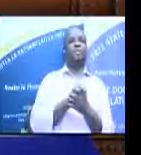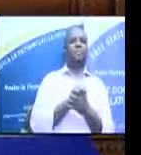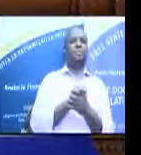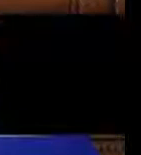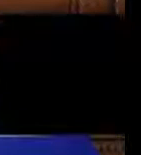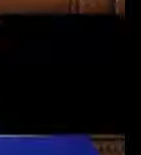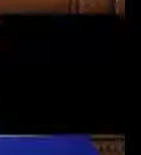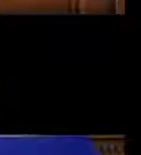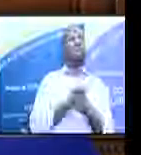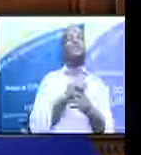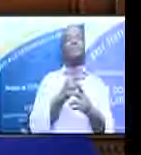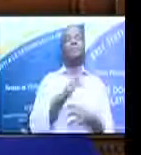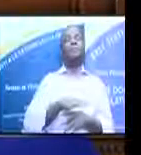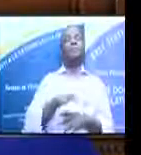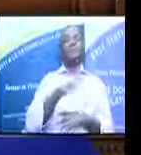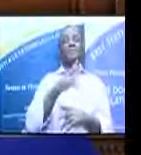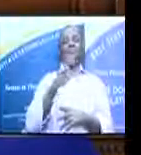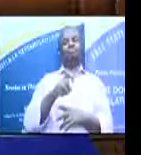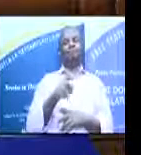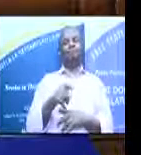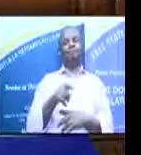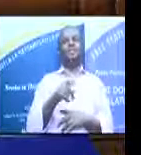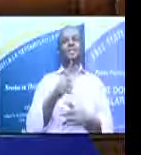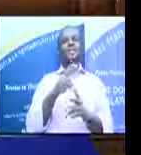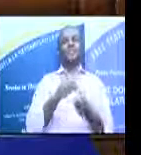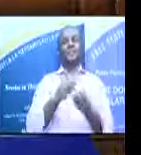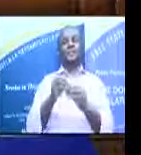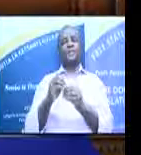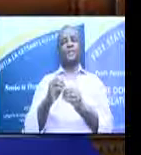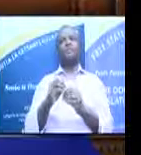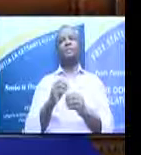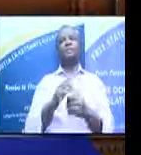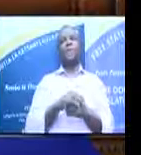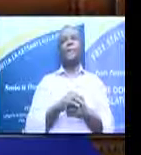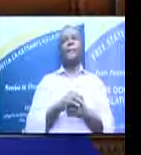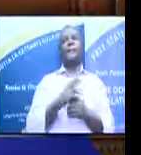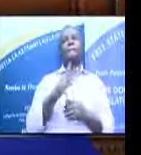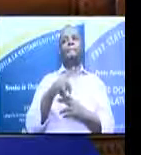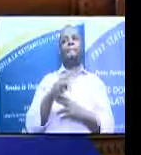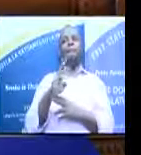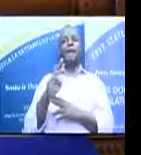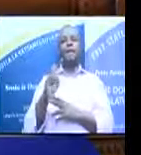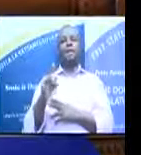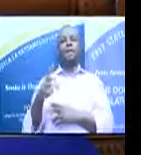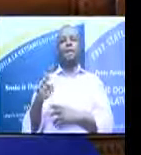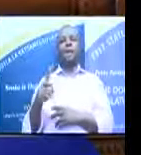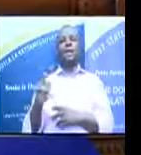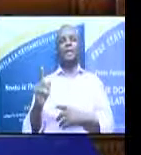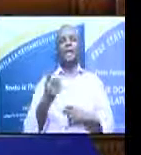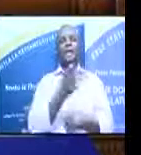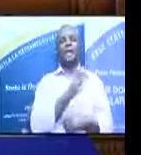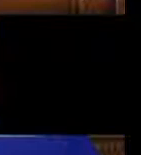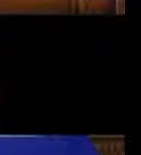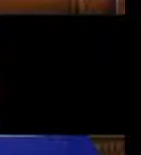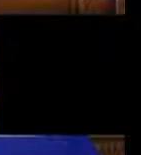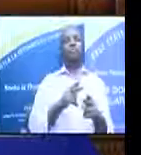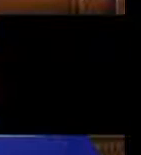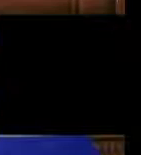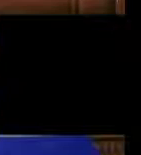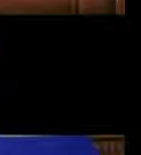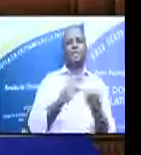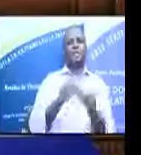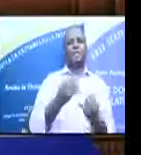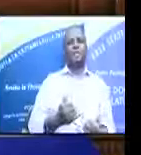facilities that are to be renovated, Honorable Koloi, the Backen Park clinic, the smaller one, it's not going to be